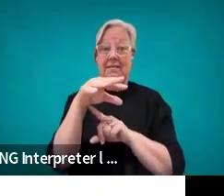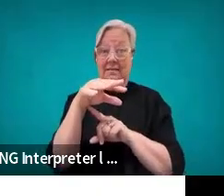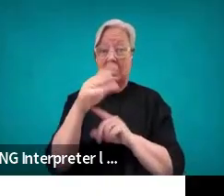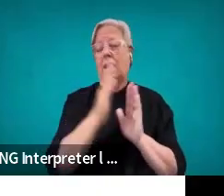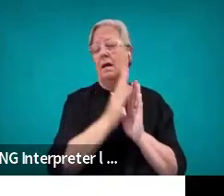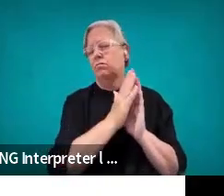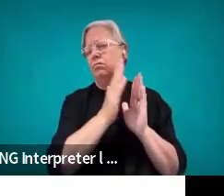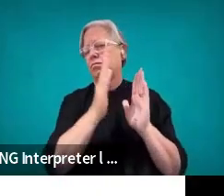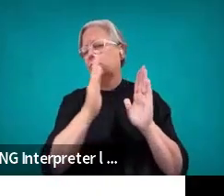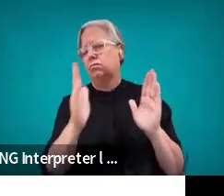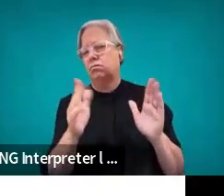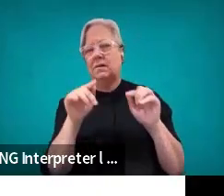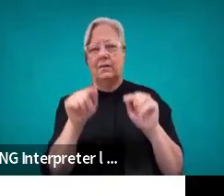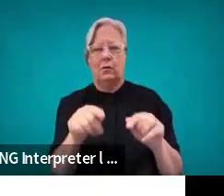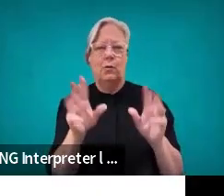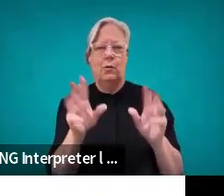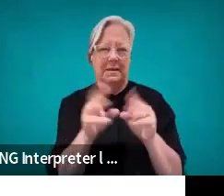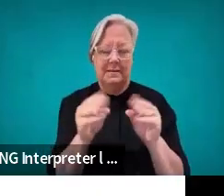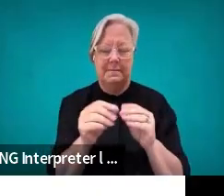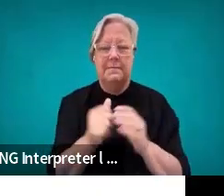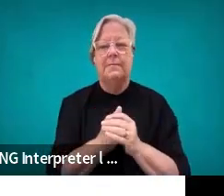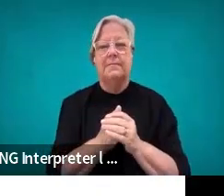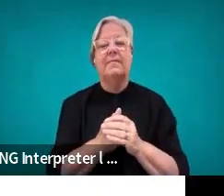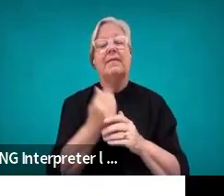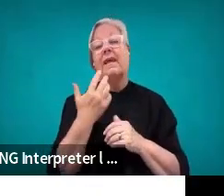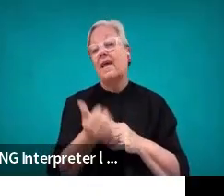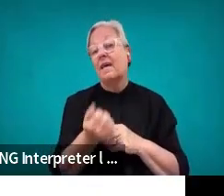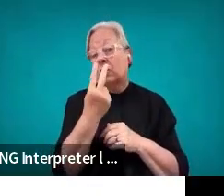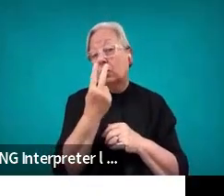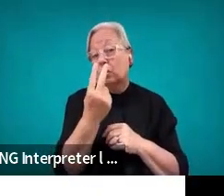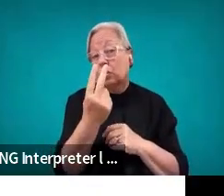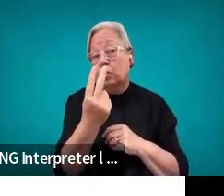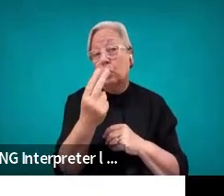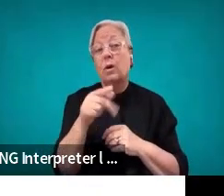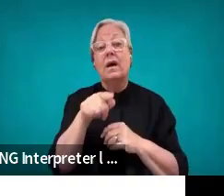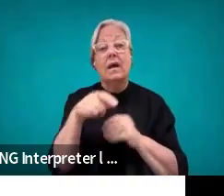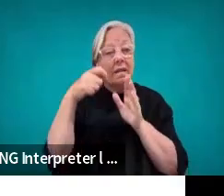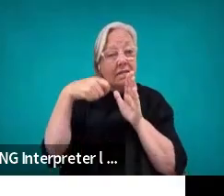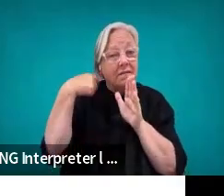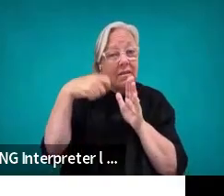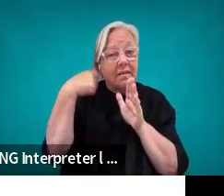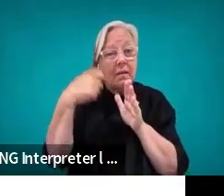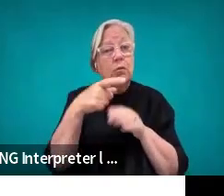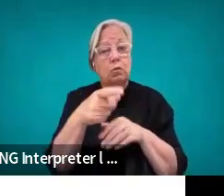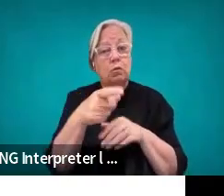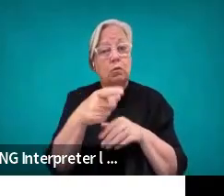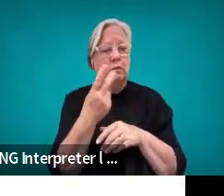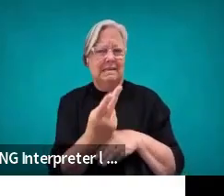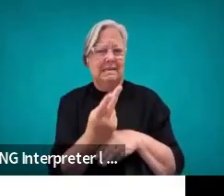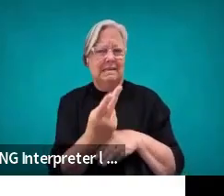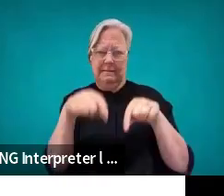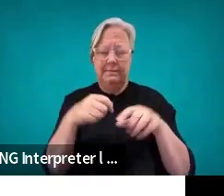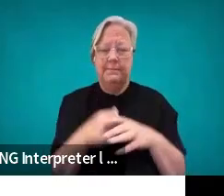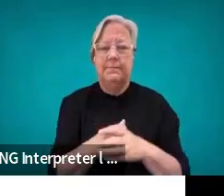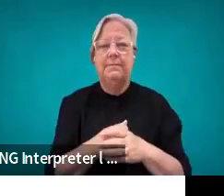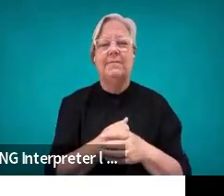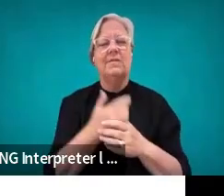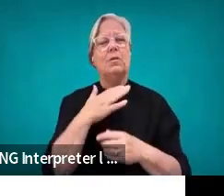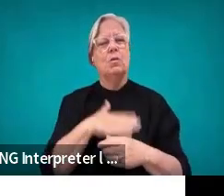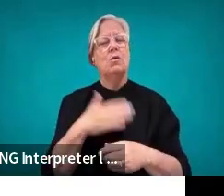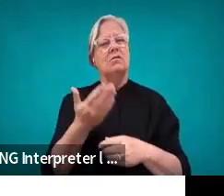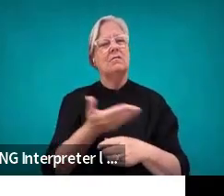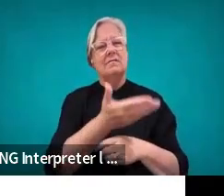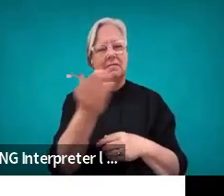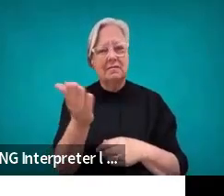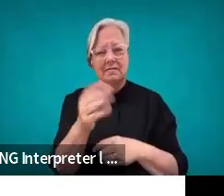also note that we will be showing 2 videos during the duration of the webinar. So we encourage you to enable the